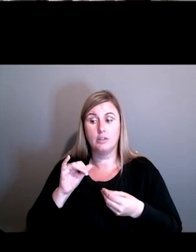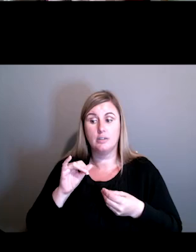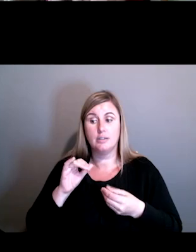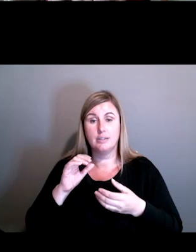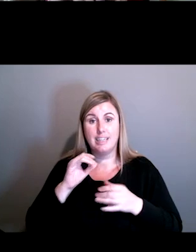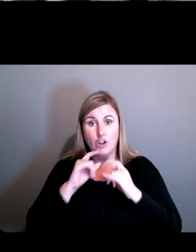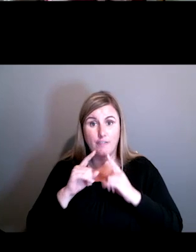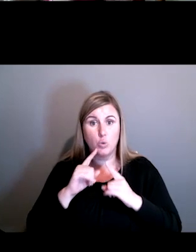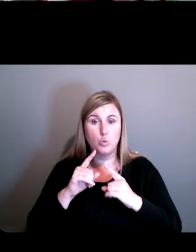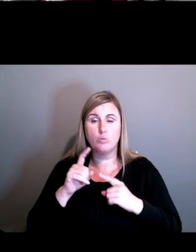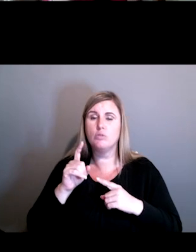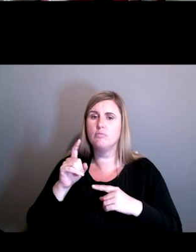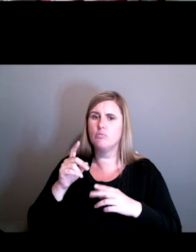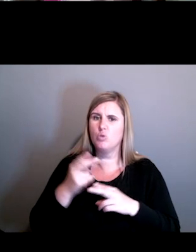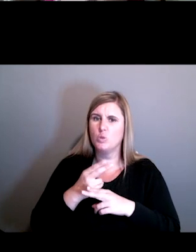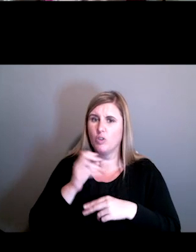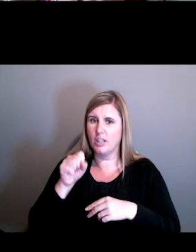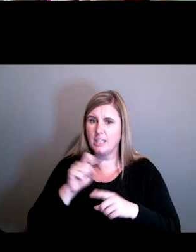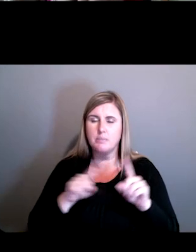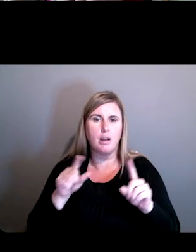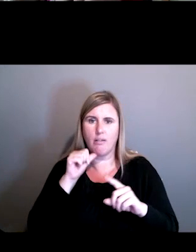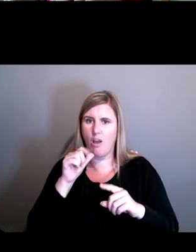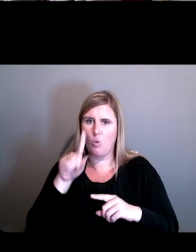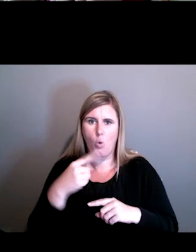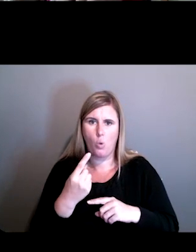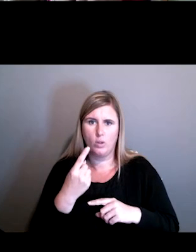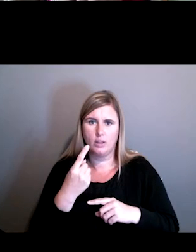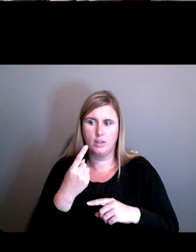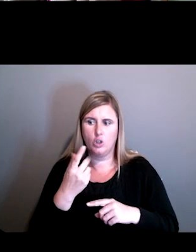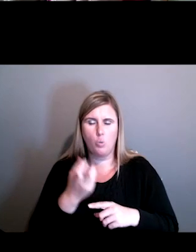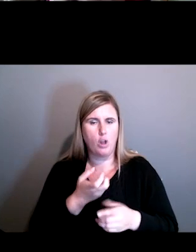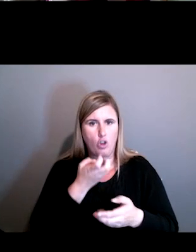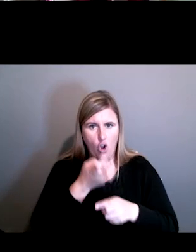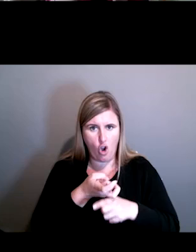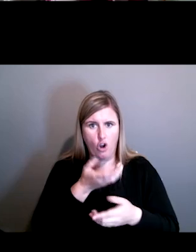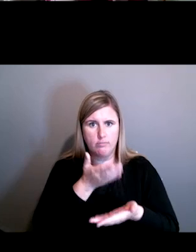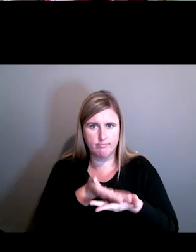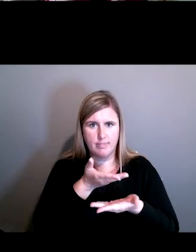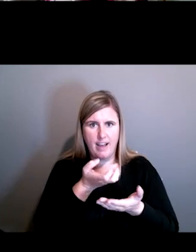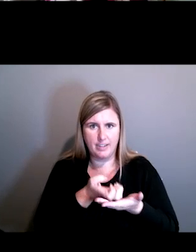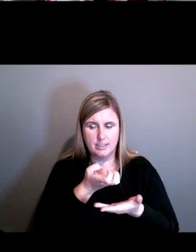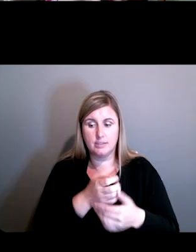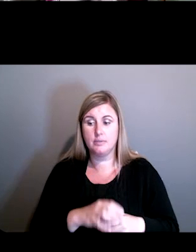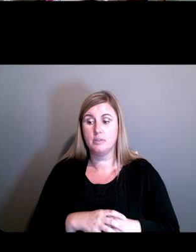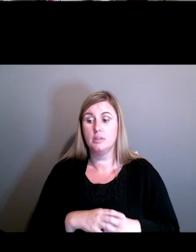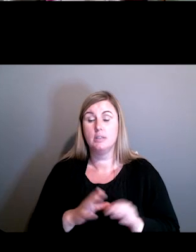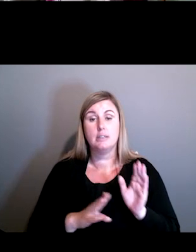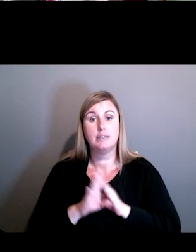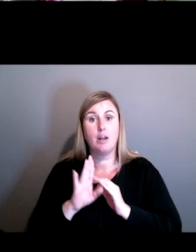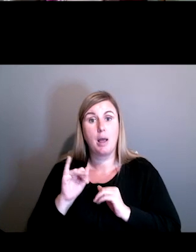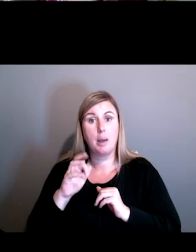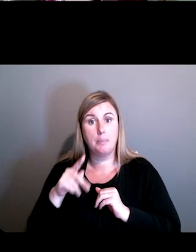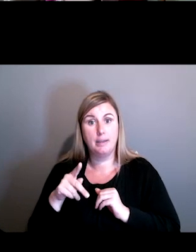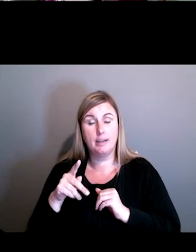your only form of data. You're going to want that hard evidence. When you are developing your IEP and your student has behaviors that impede